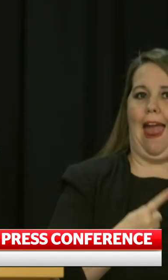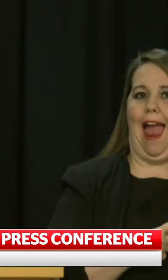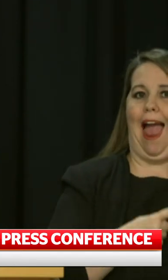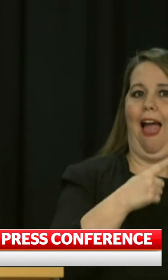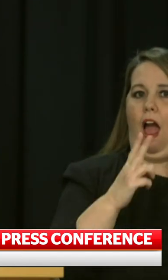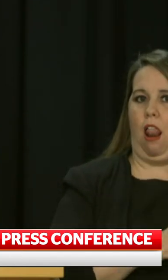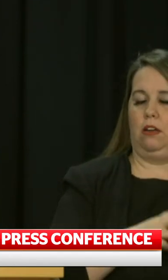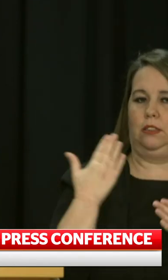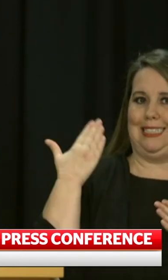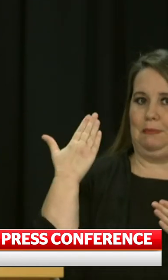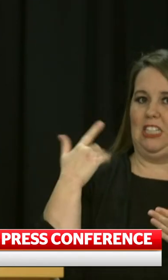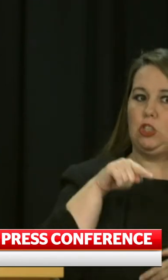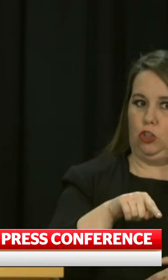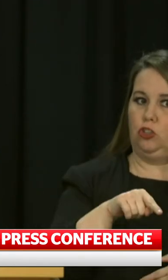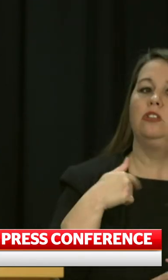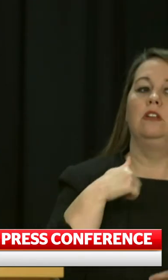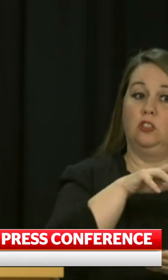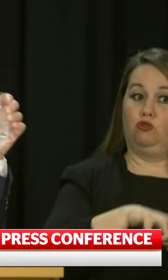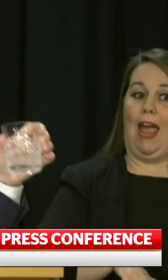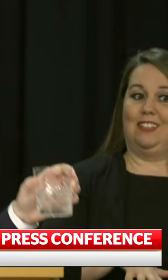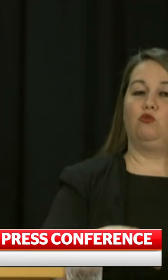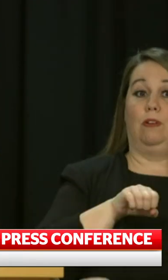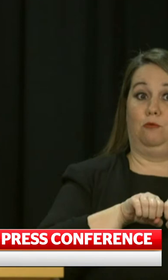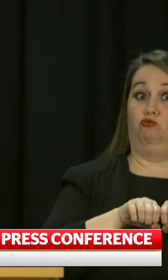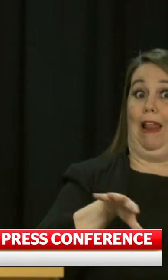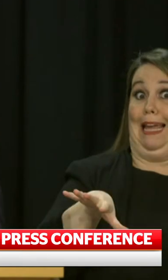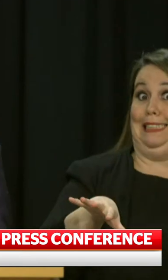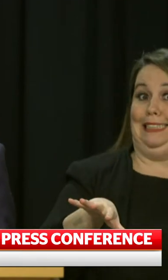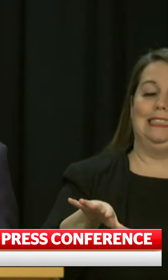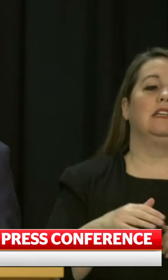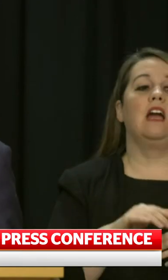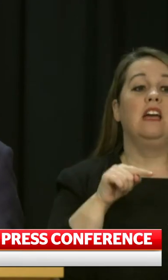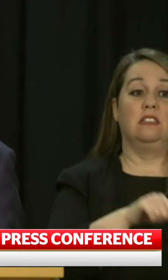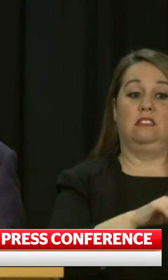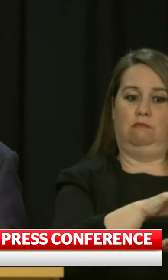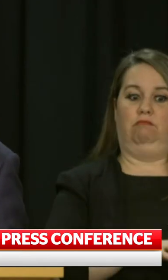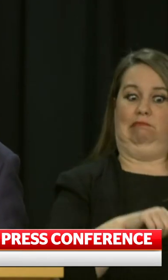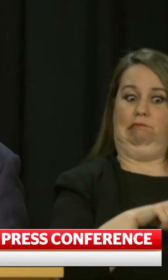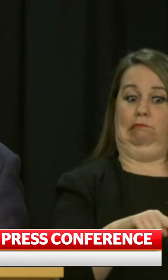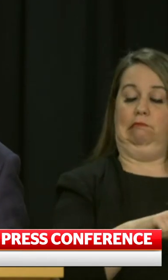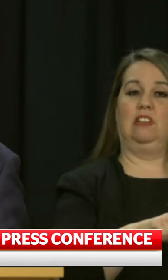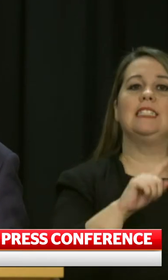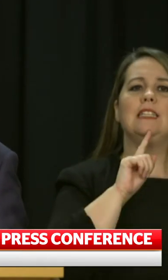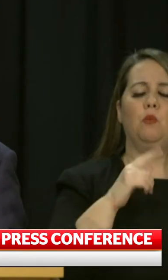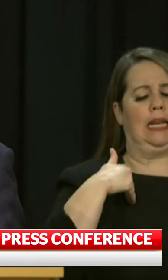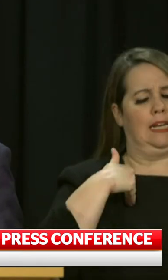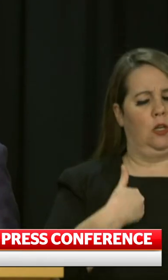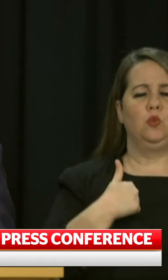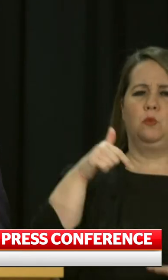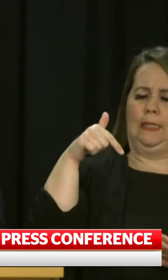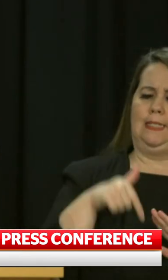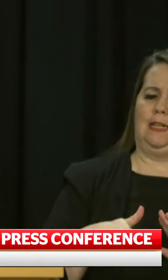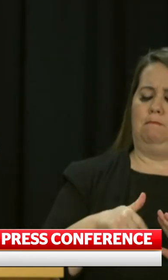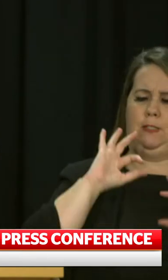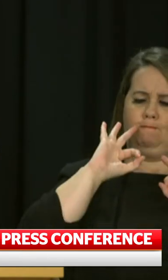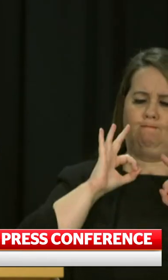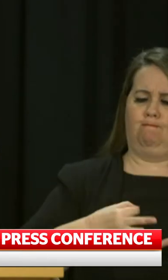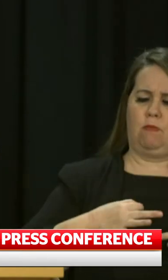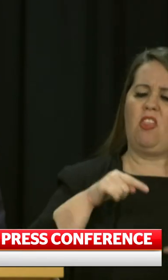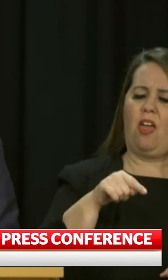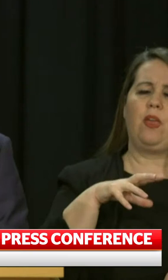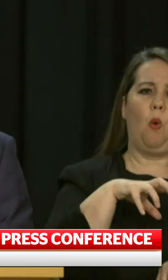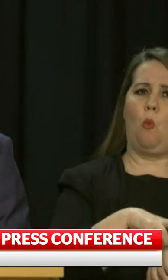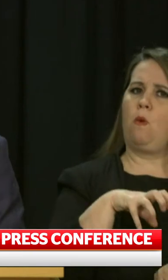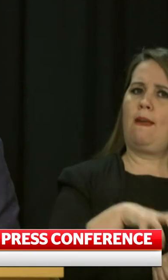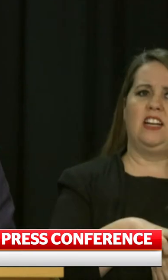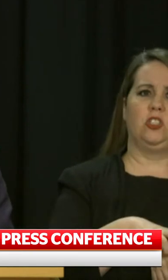made, and in it she says that there is a need for some deep reflection that the organisation has not been able